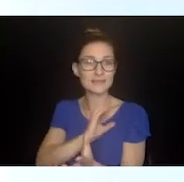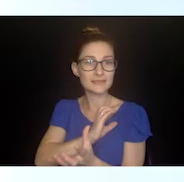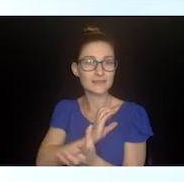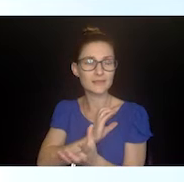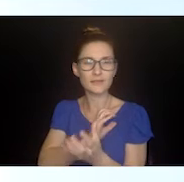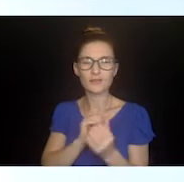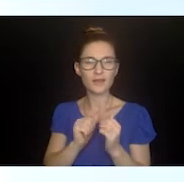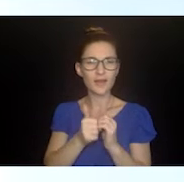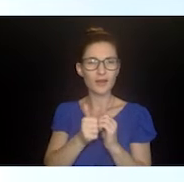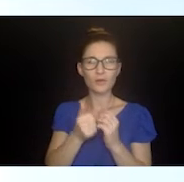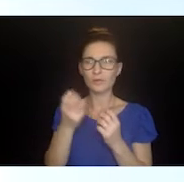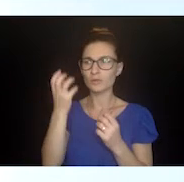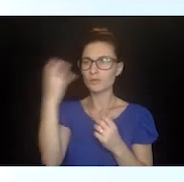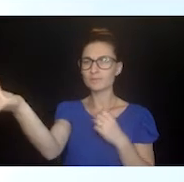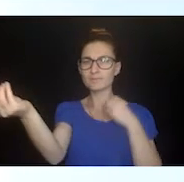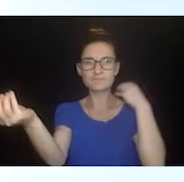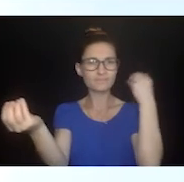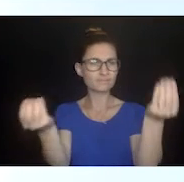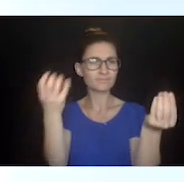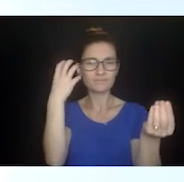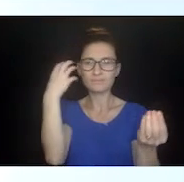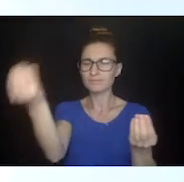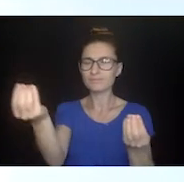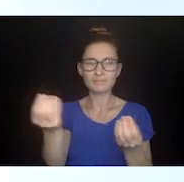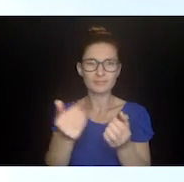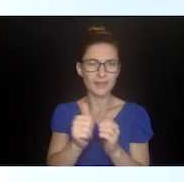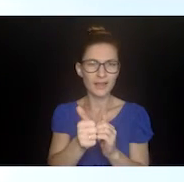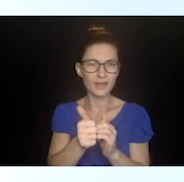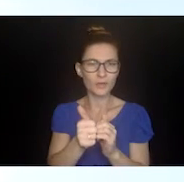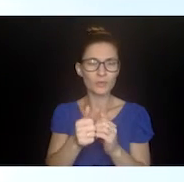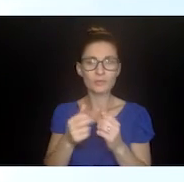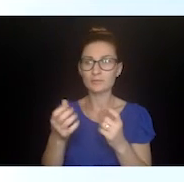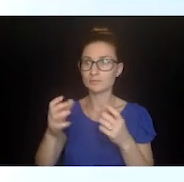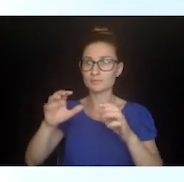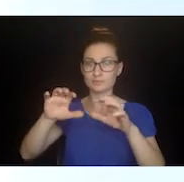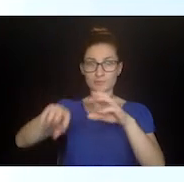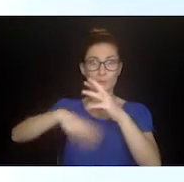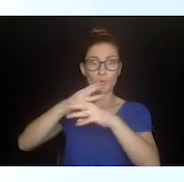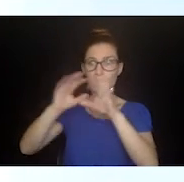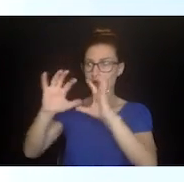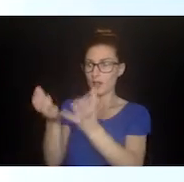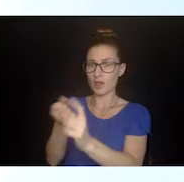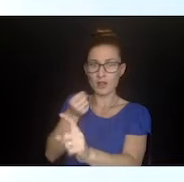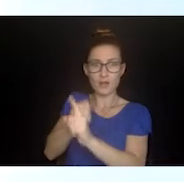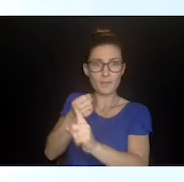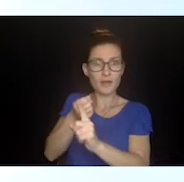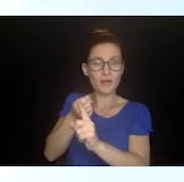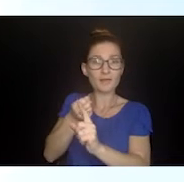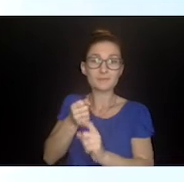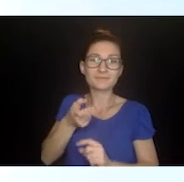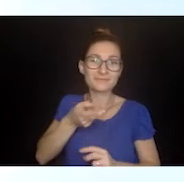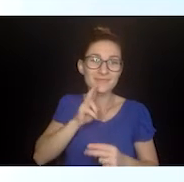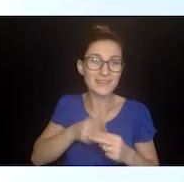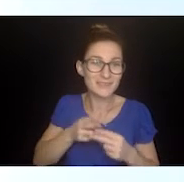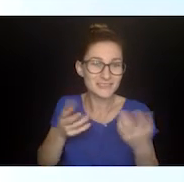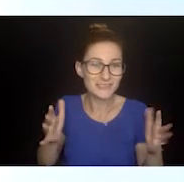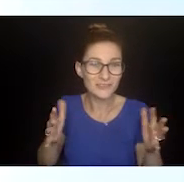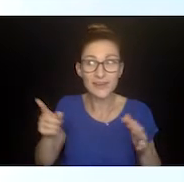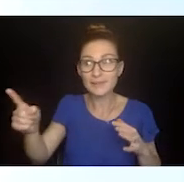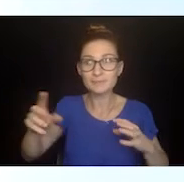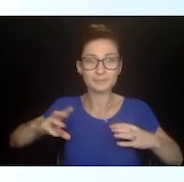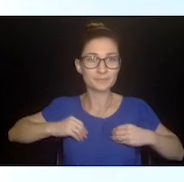going to be able to have a global impact? Well, as you've heard me say before, he's got an internet